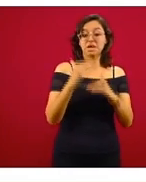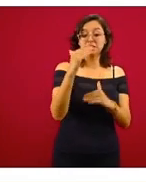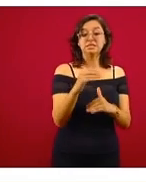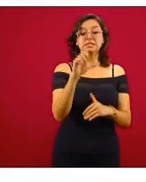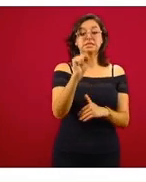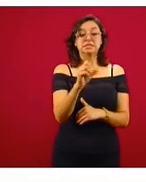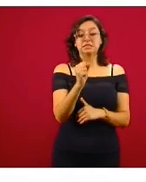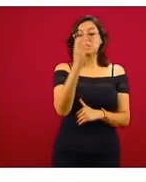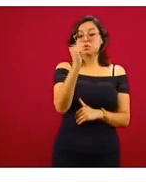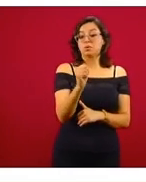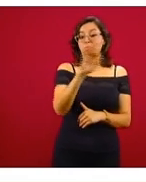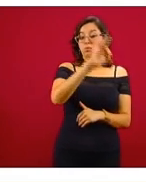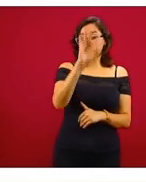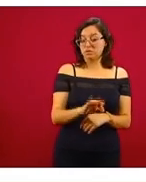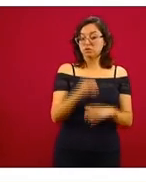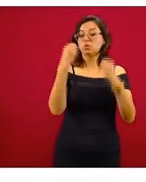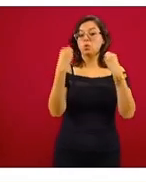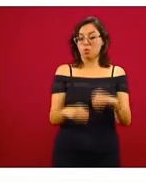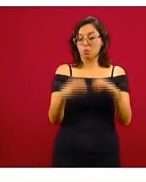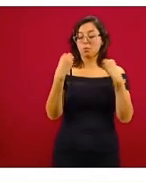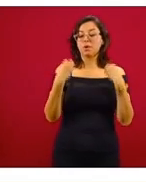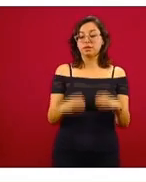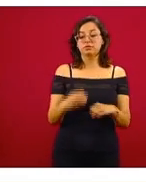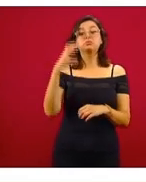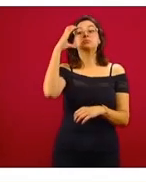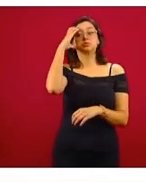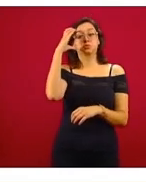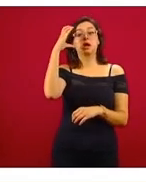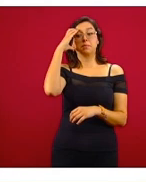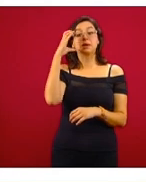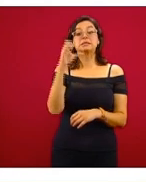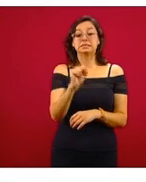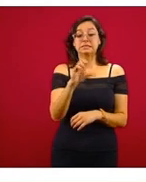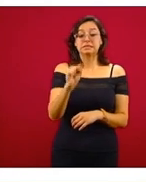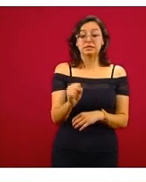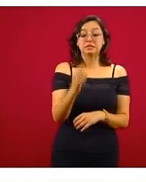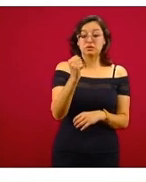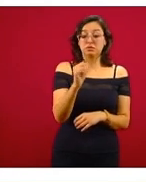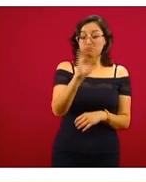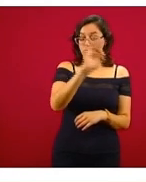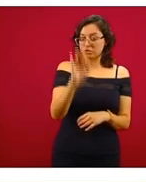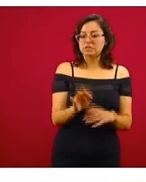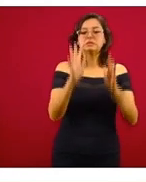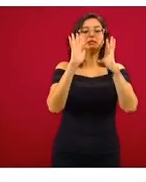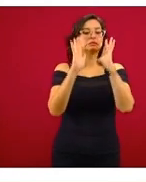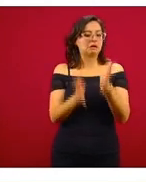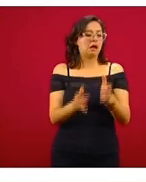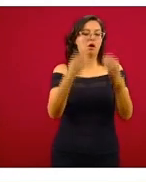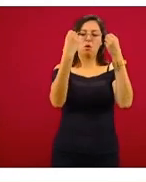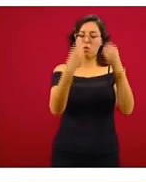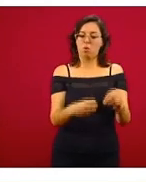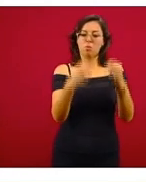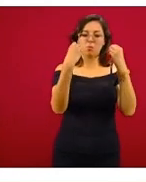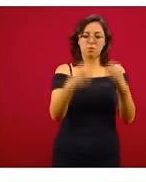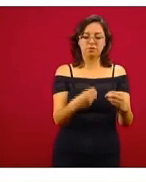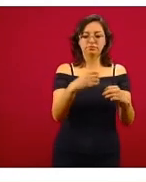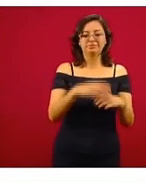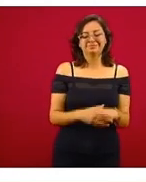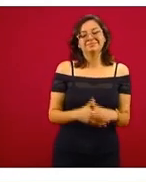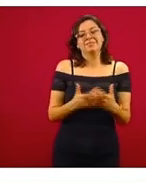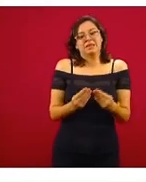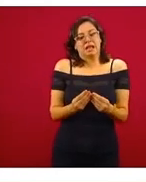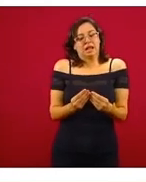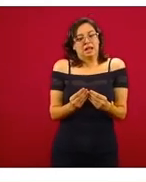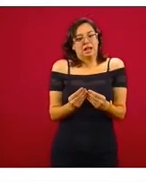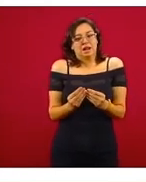different states. We have an occupancy rate of 69% for general hospital beds in